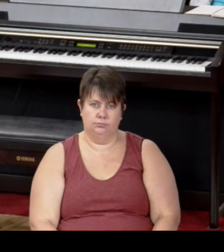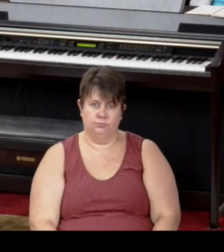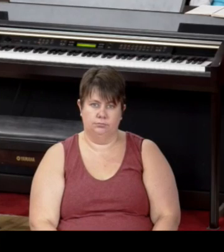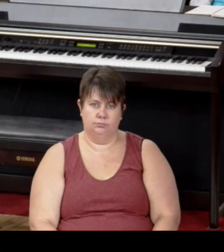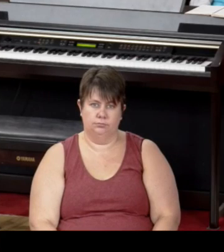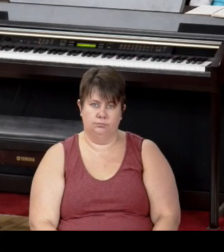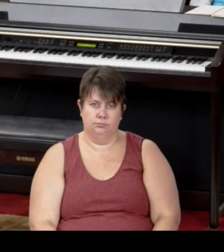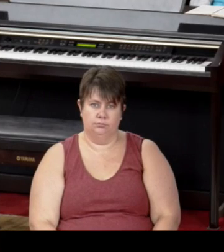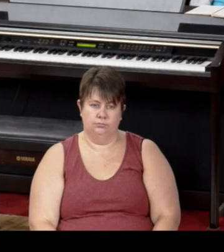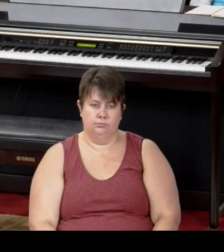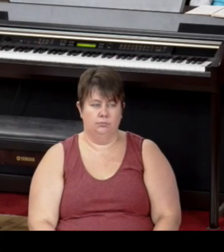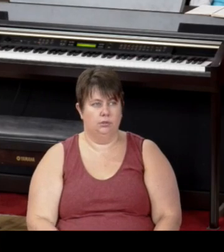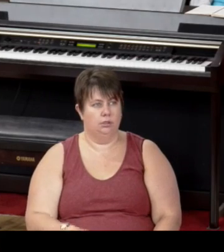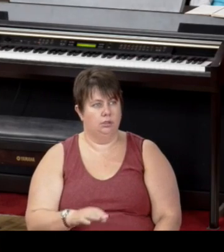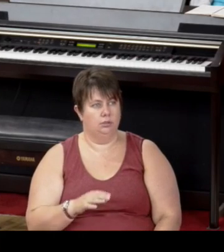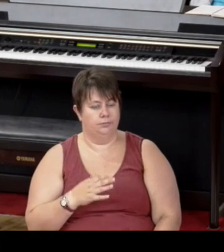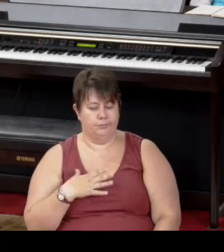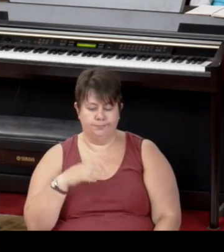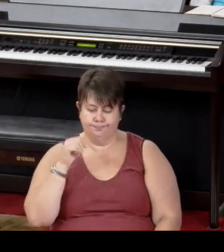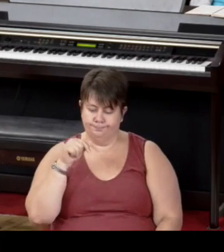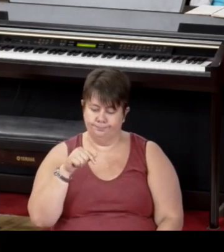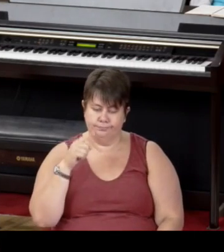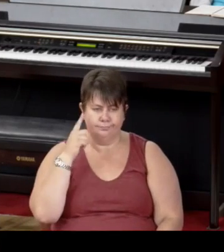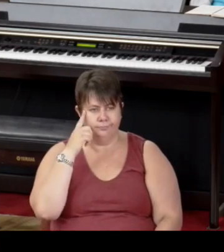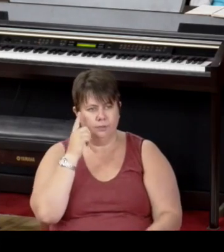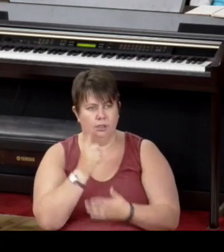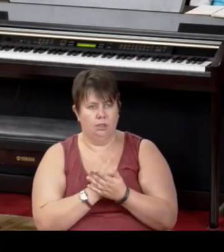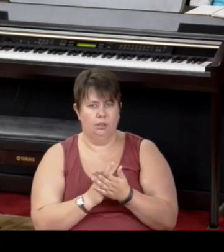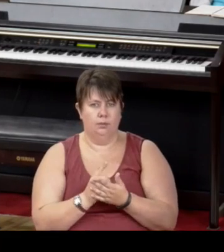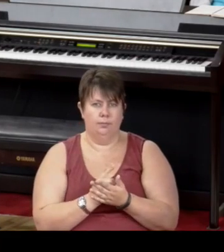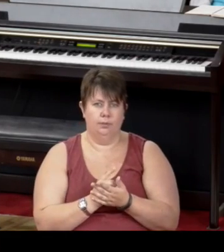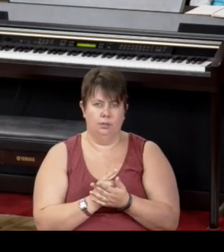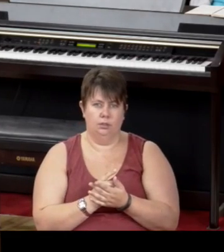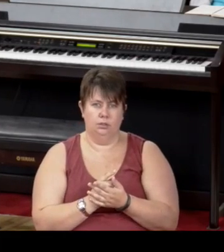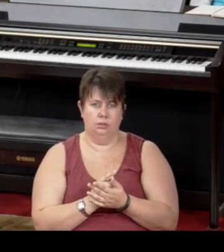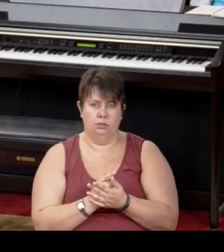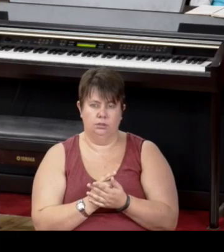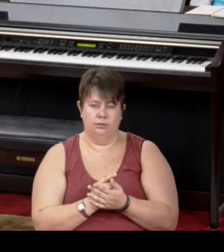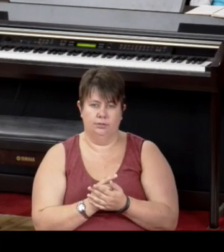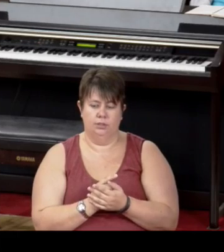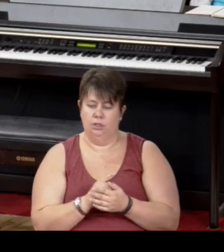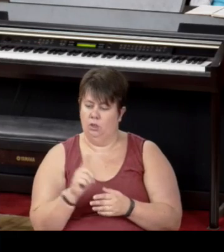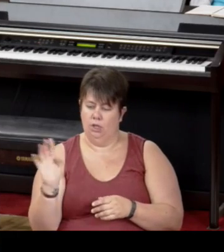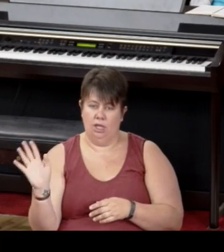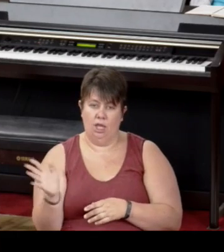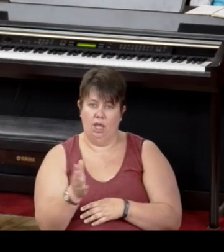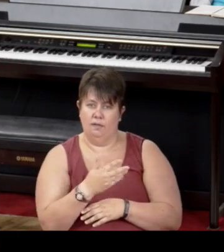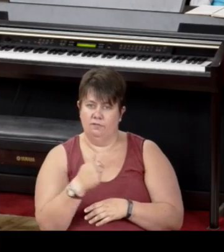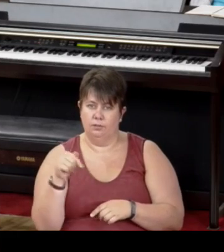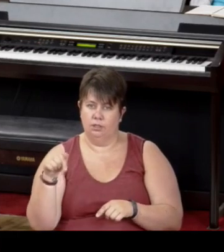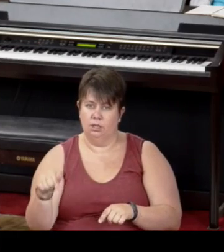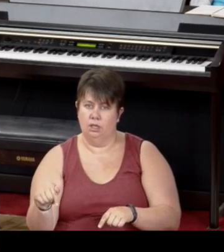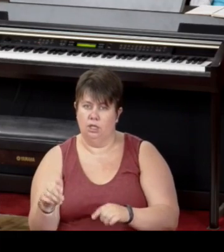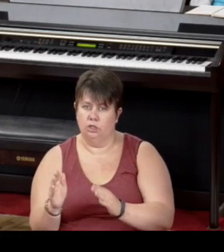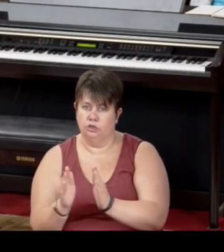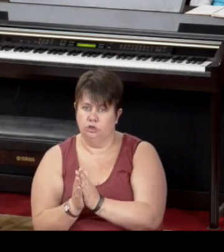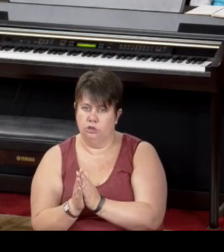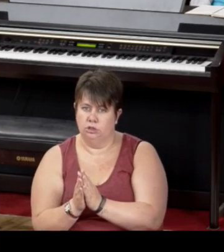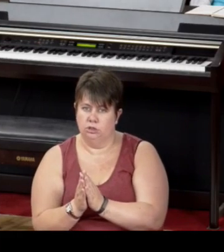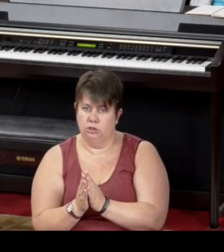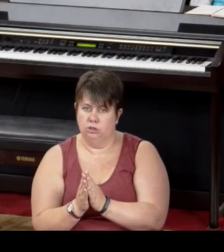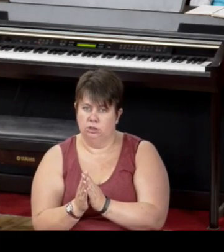But it's also worth noting that Jesus doesn't say that this fate will fall upon everybody in this